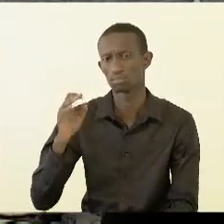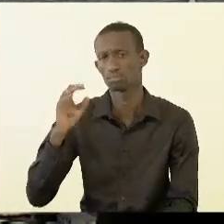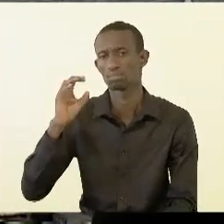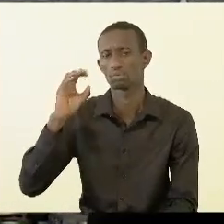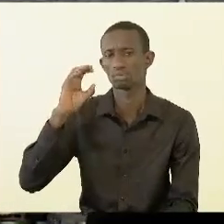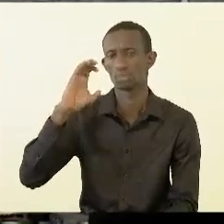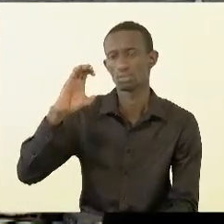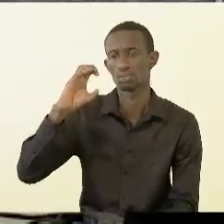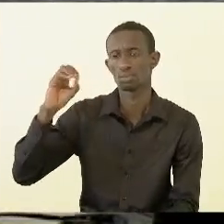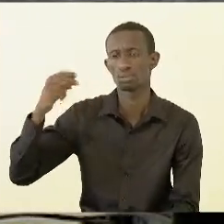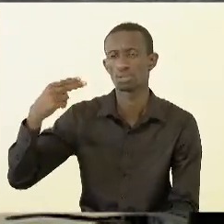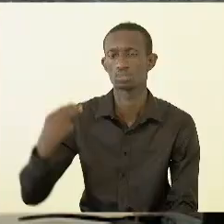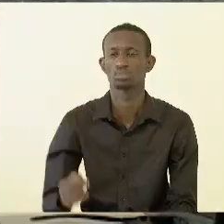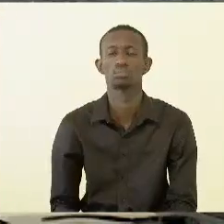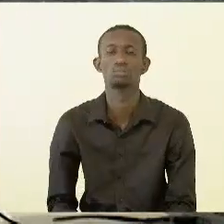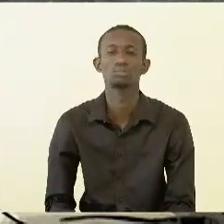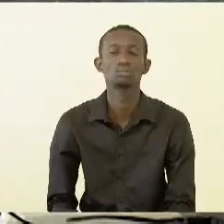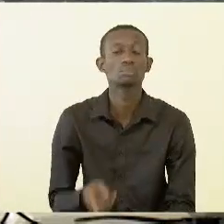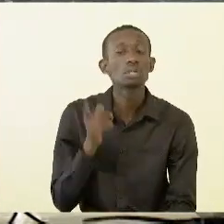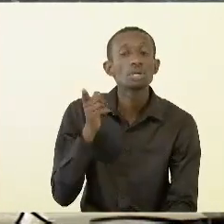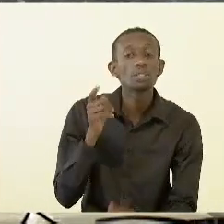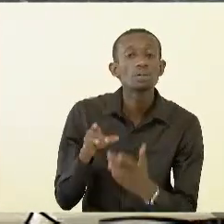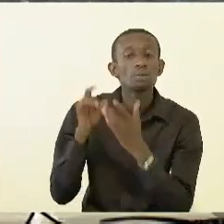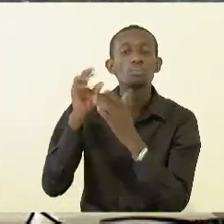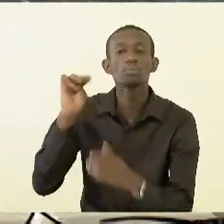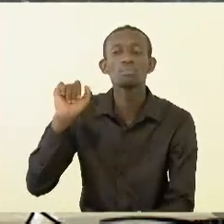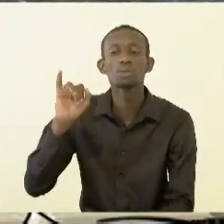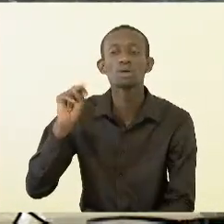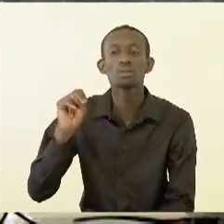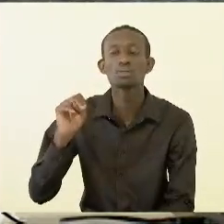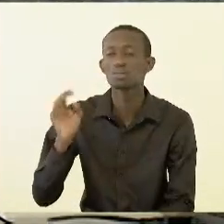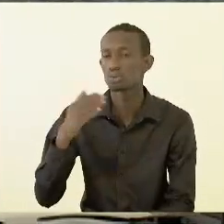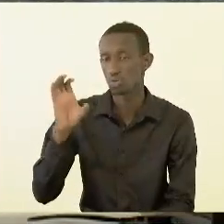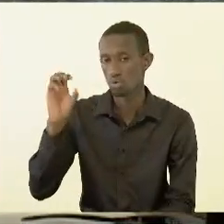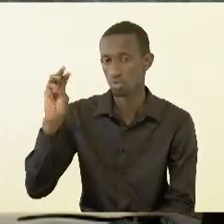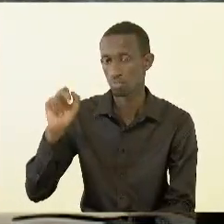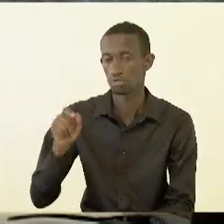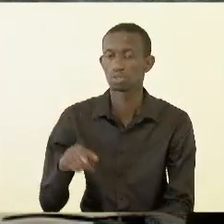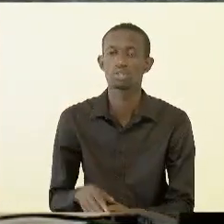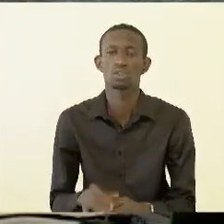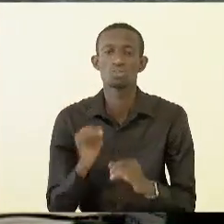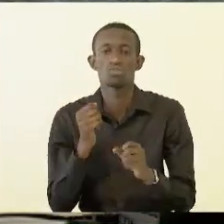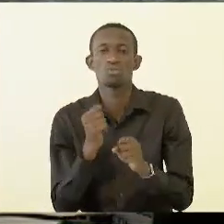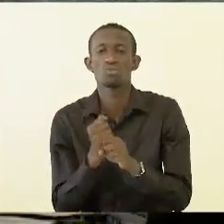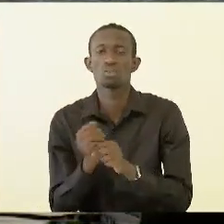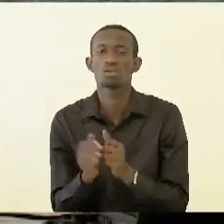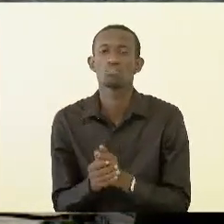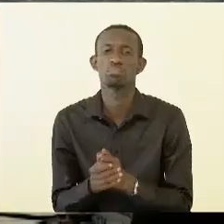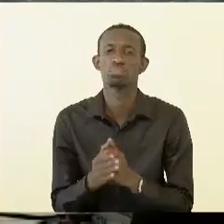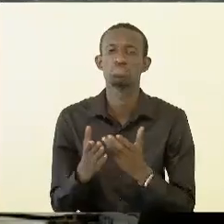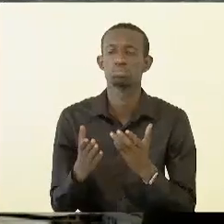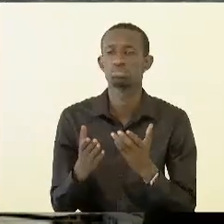CH3COH, and which is the main component of vinegar. So whenever you're making salads, most of the time, you find